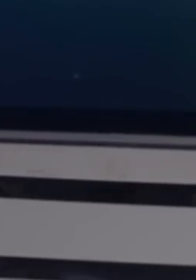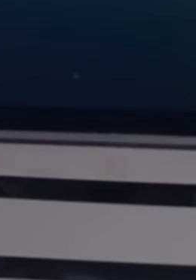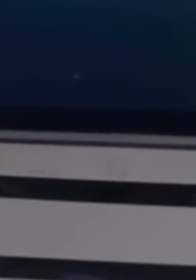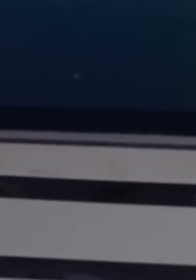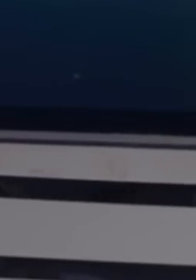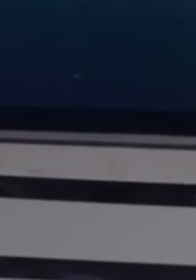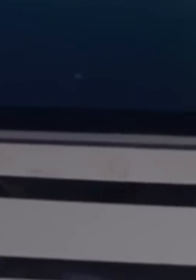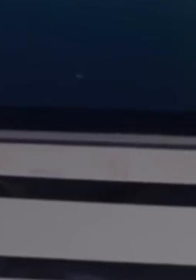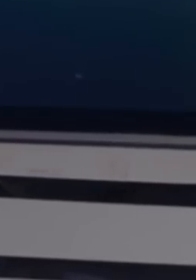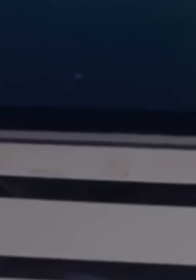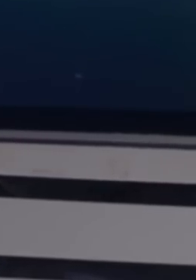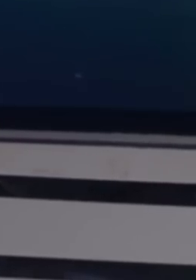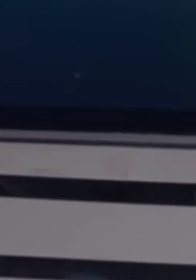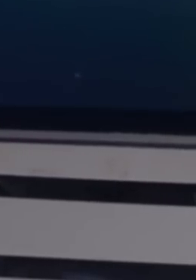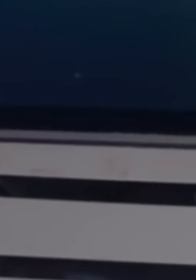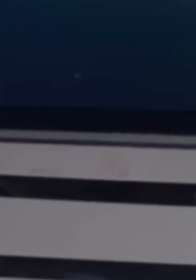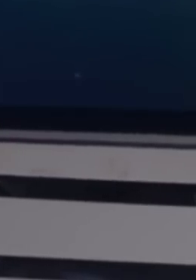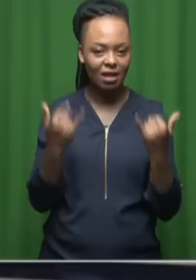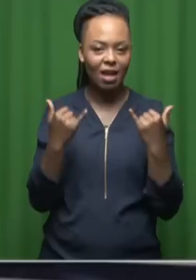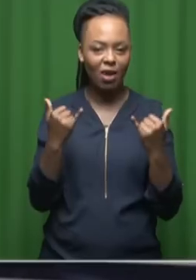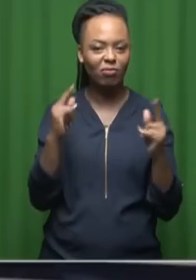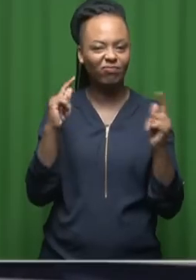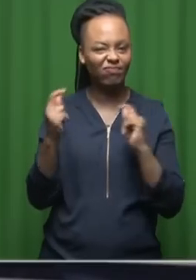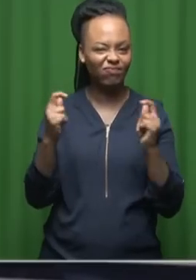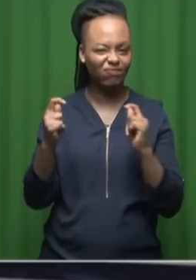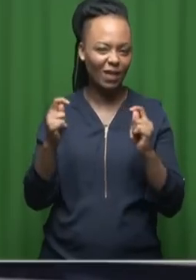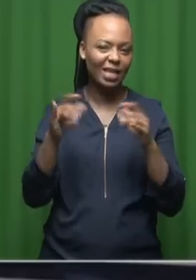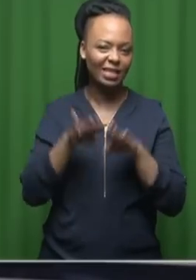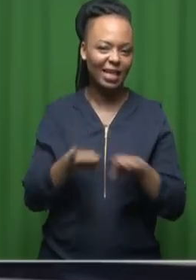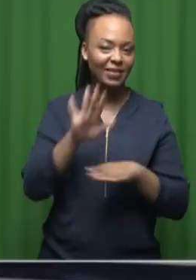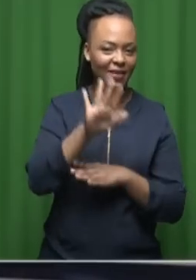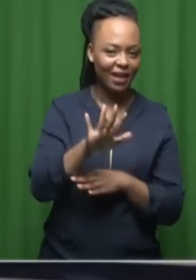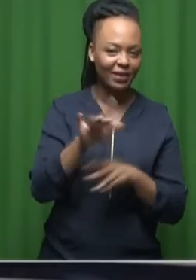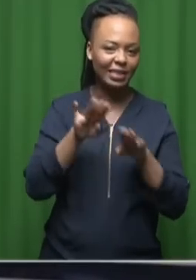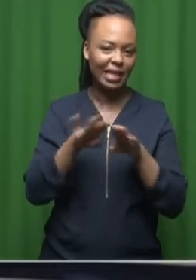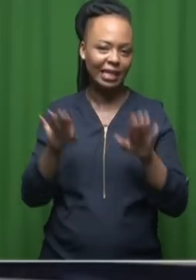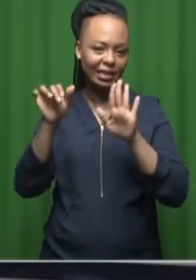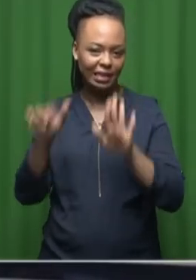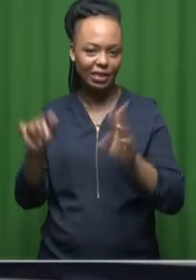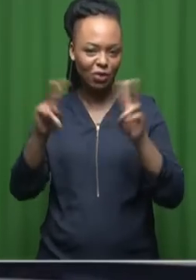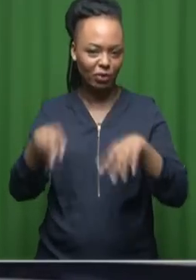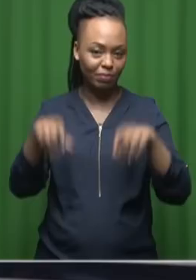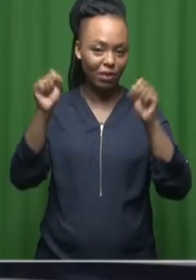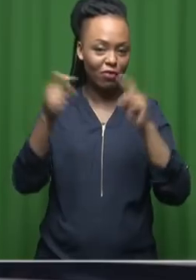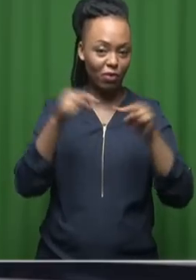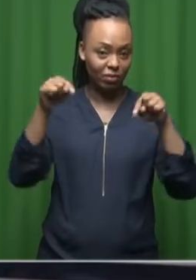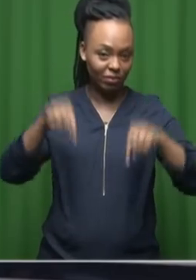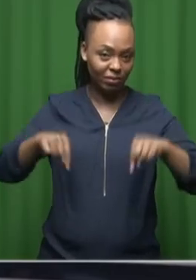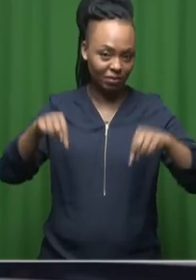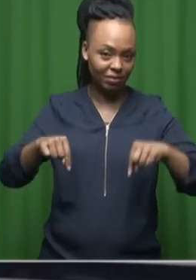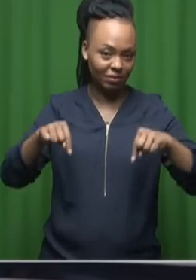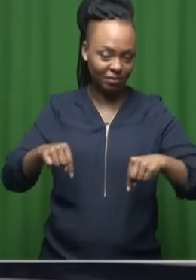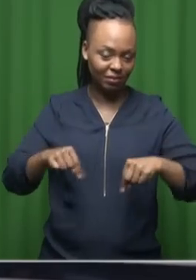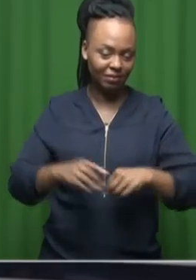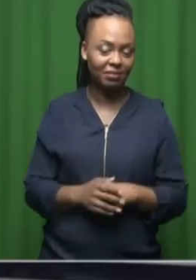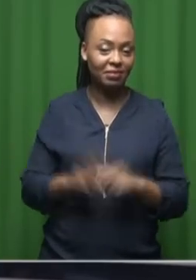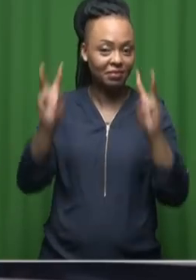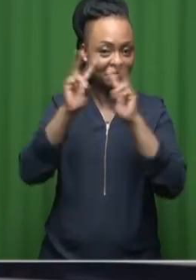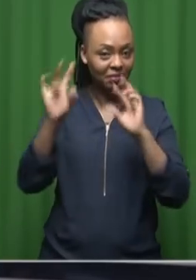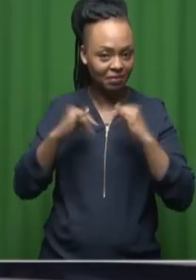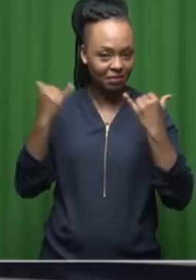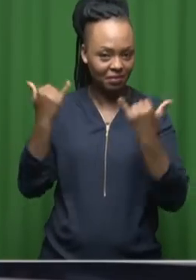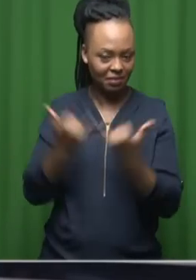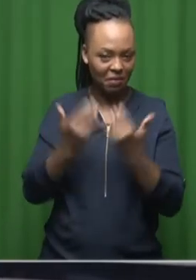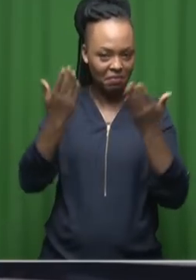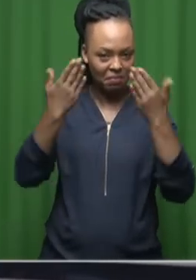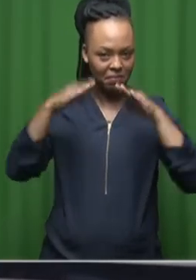Eskom says it will implement a rotating schedule of stage 5 and stage 6 load shedding from today, and the utility will then